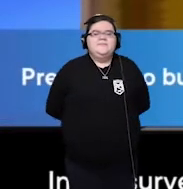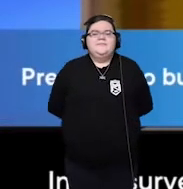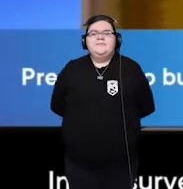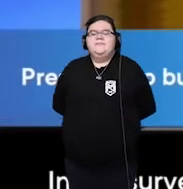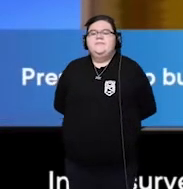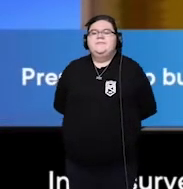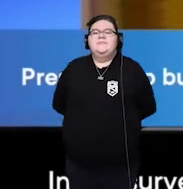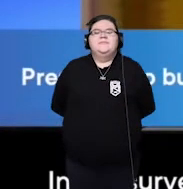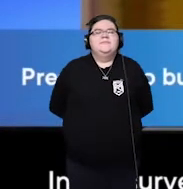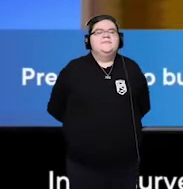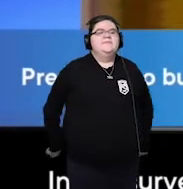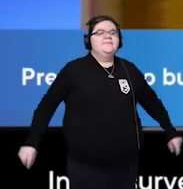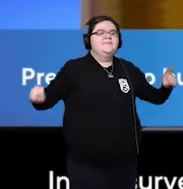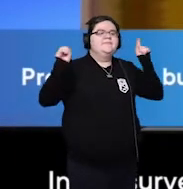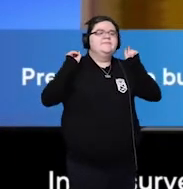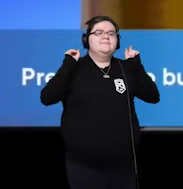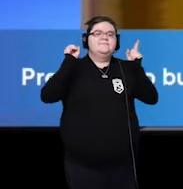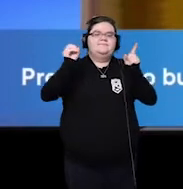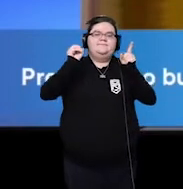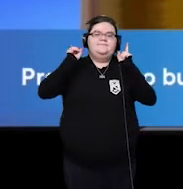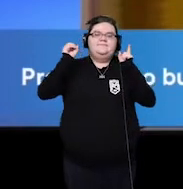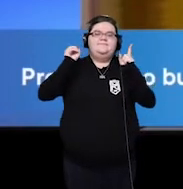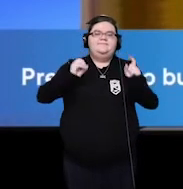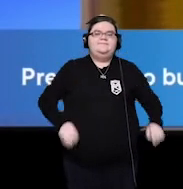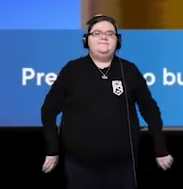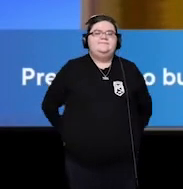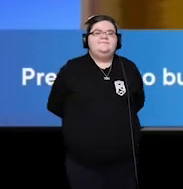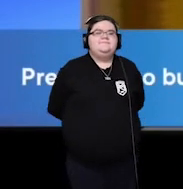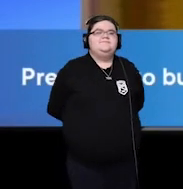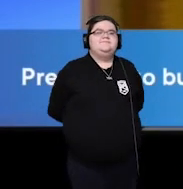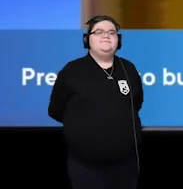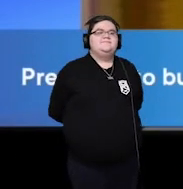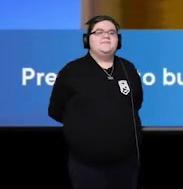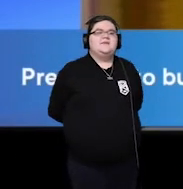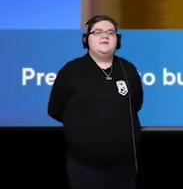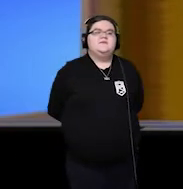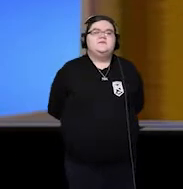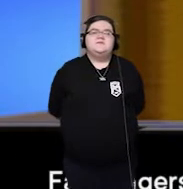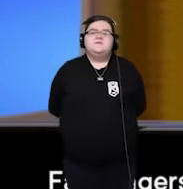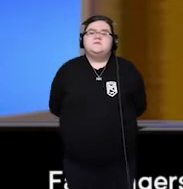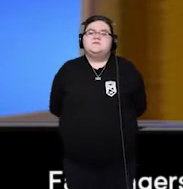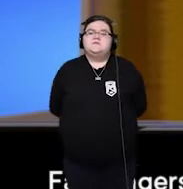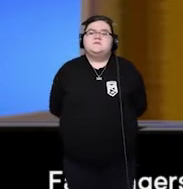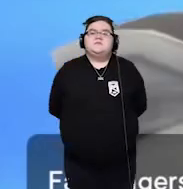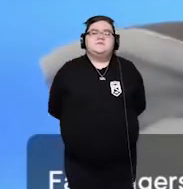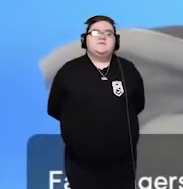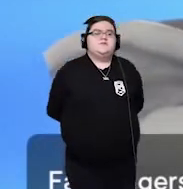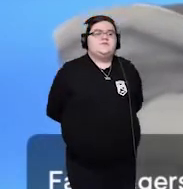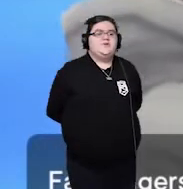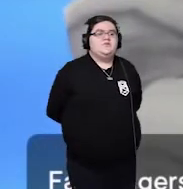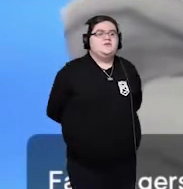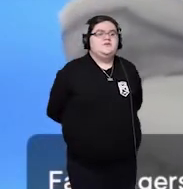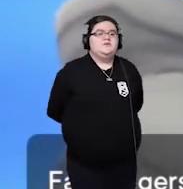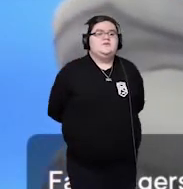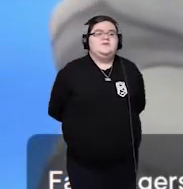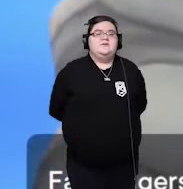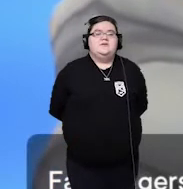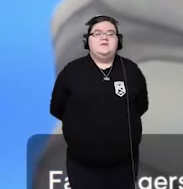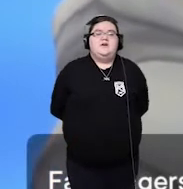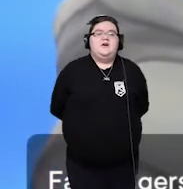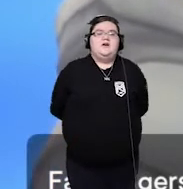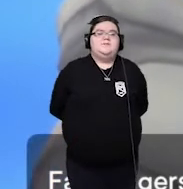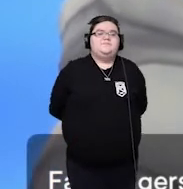survey, we asked 100 people, name a place you'd hate to find toenail. Fast fingers, my friend. Your food.